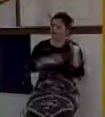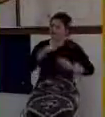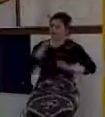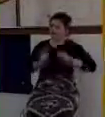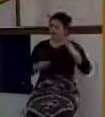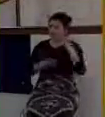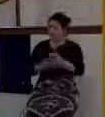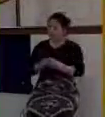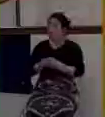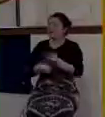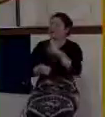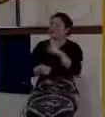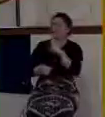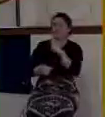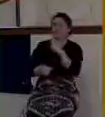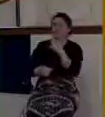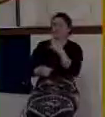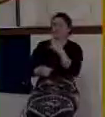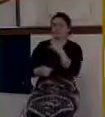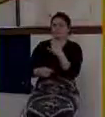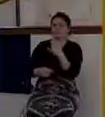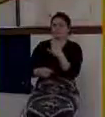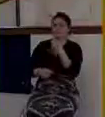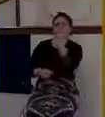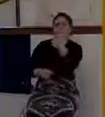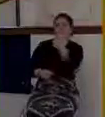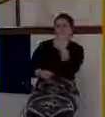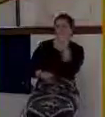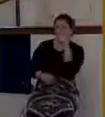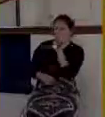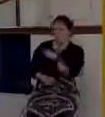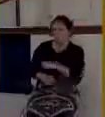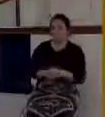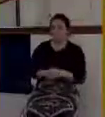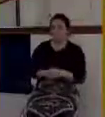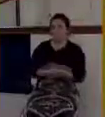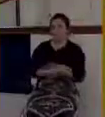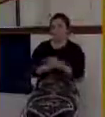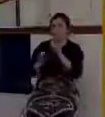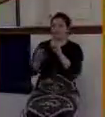know not the Scriptures, neither the power of God?